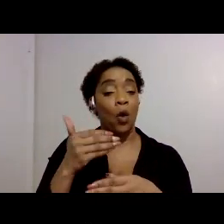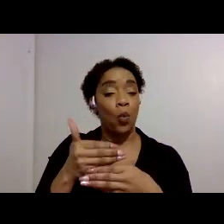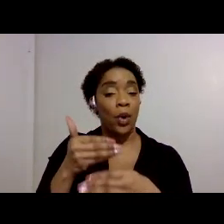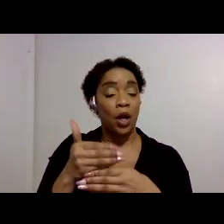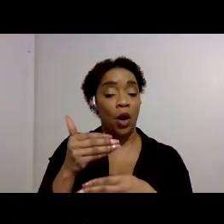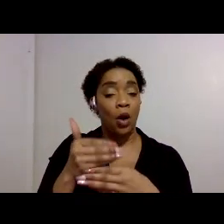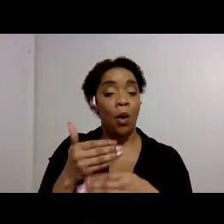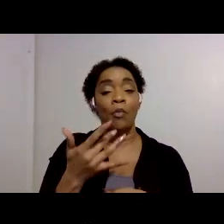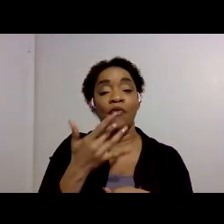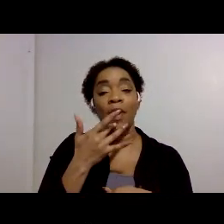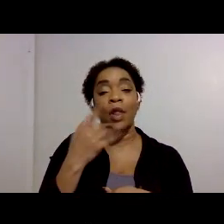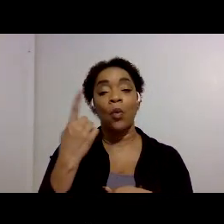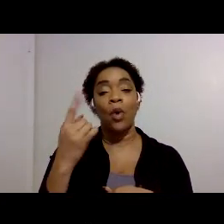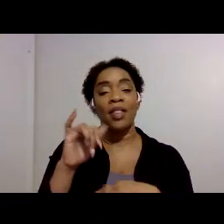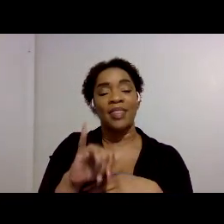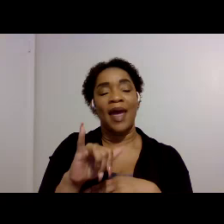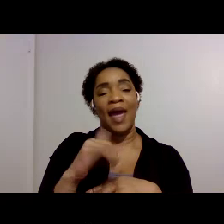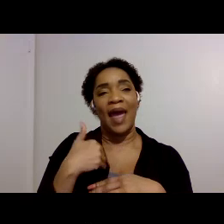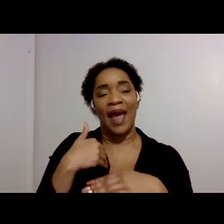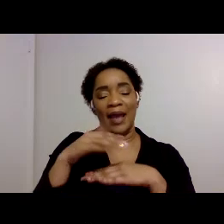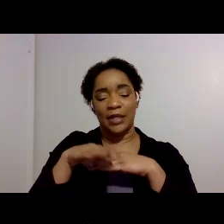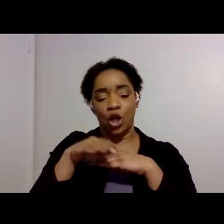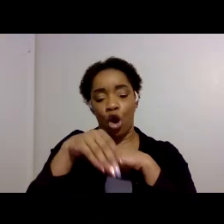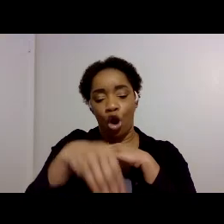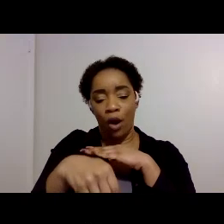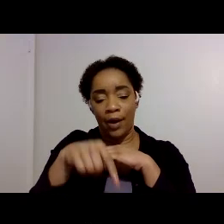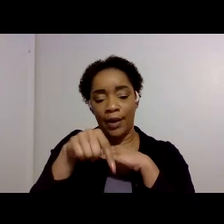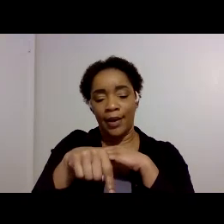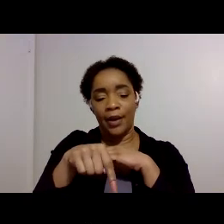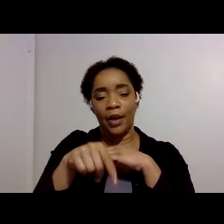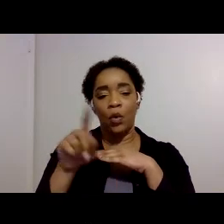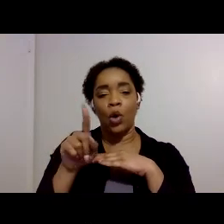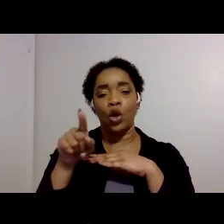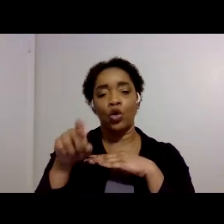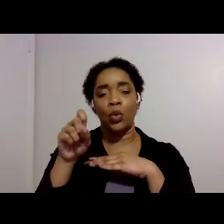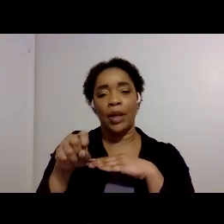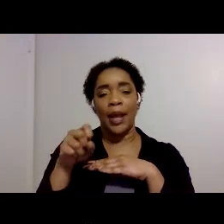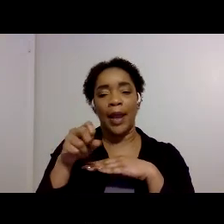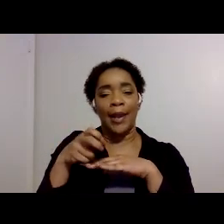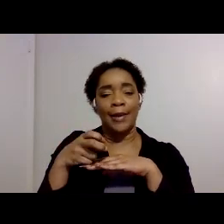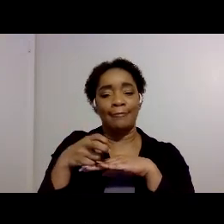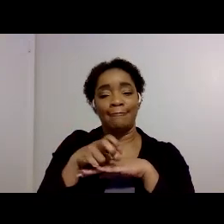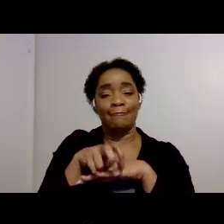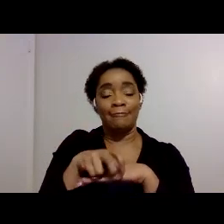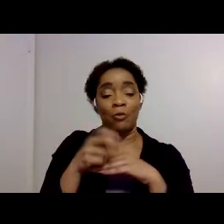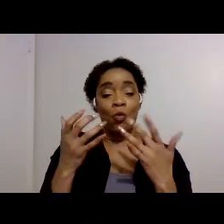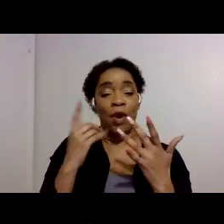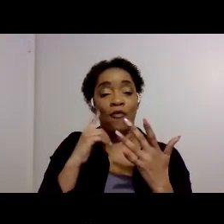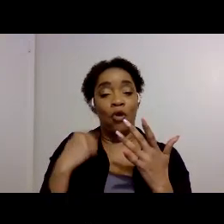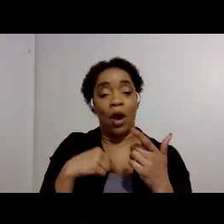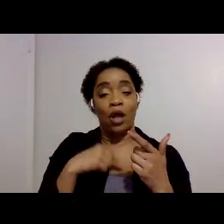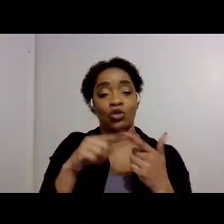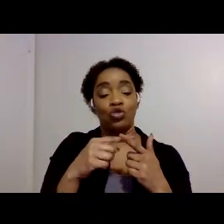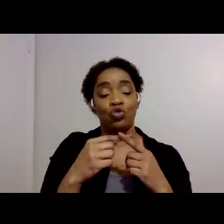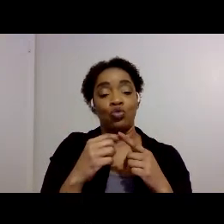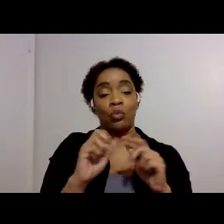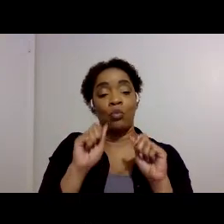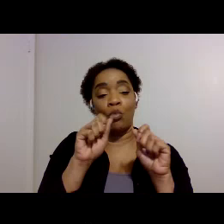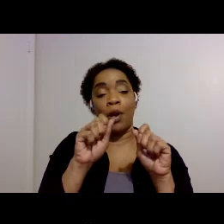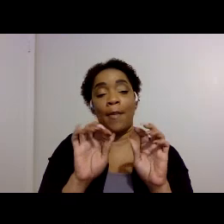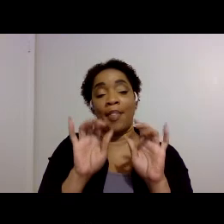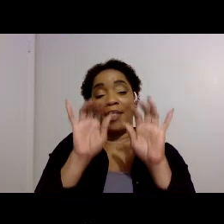awning or some type of overhang to where you can kind of wait for us to put up our ladders because we're, like I said, we're